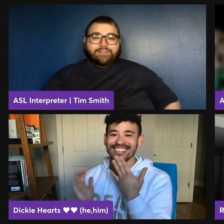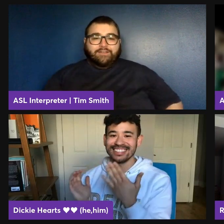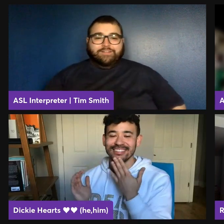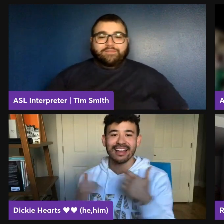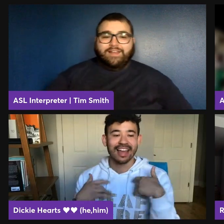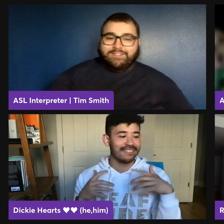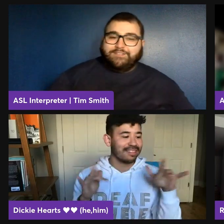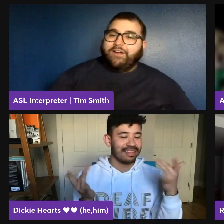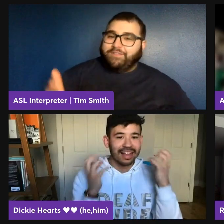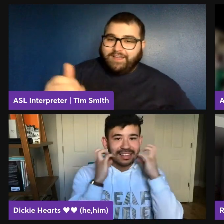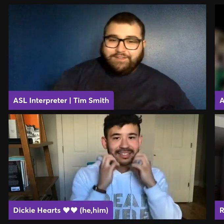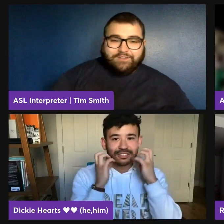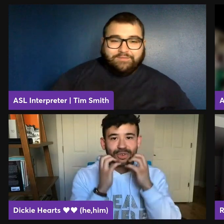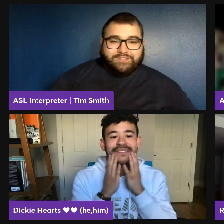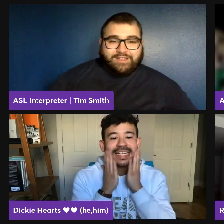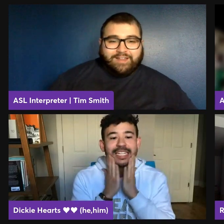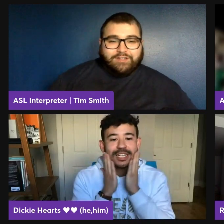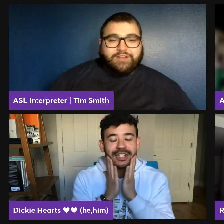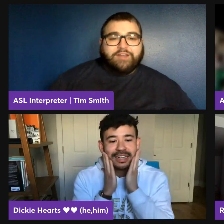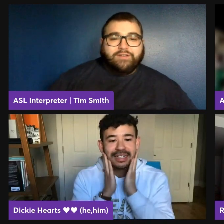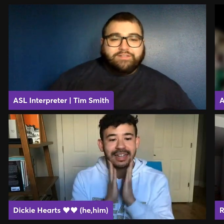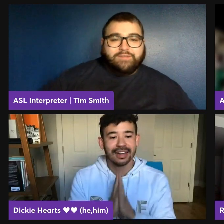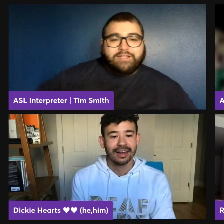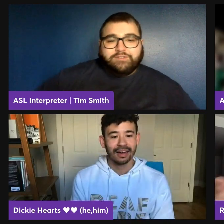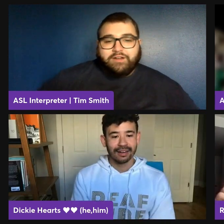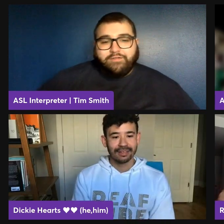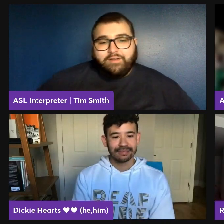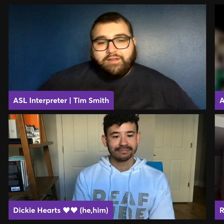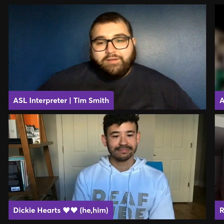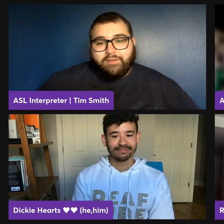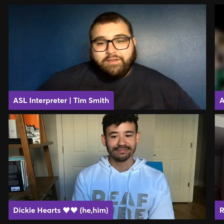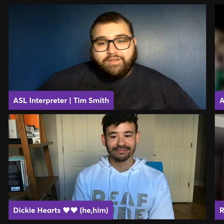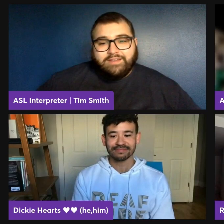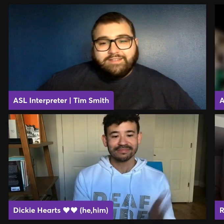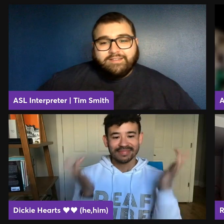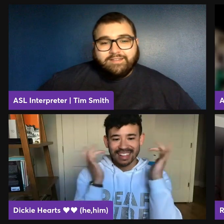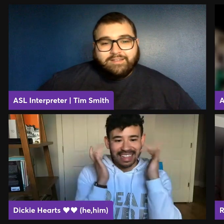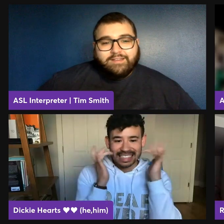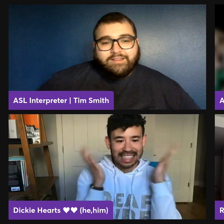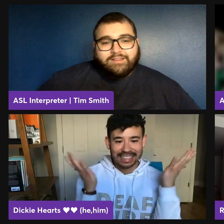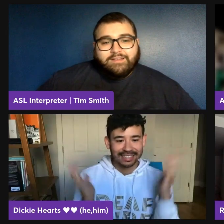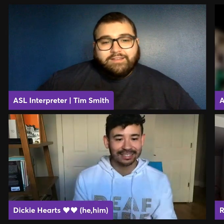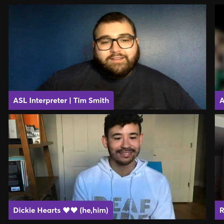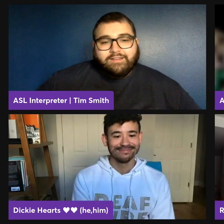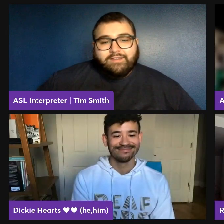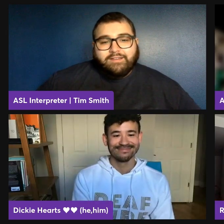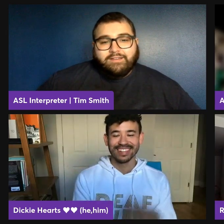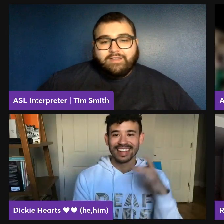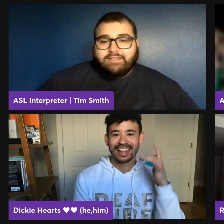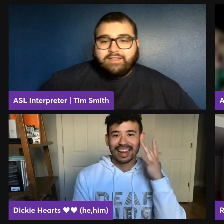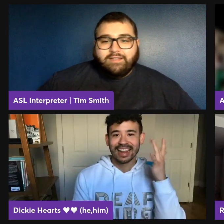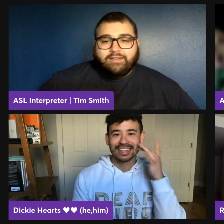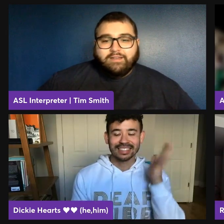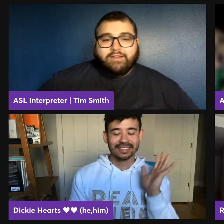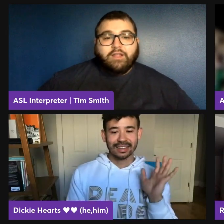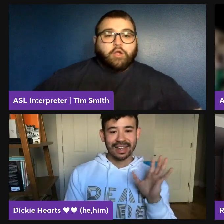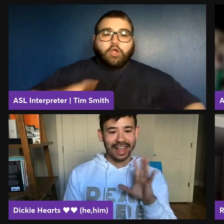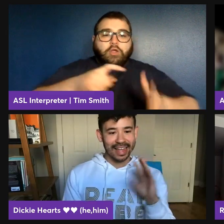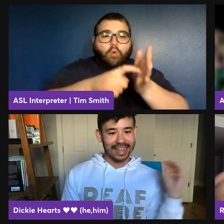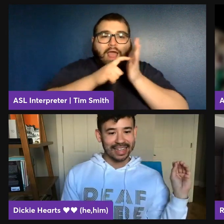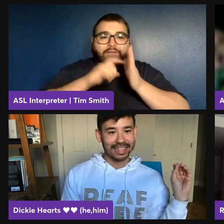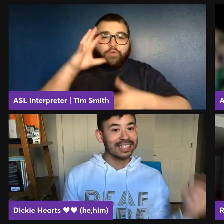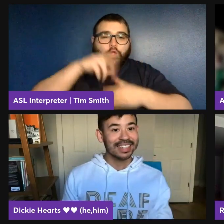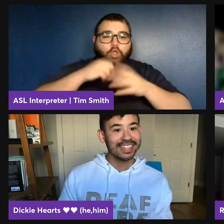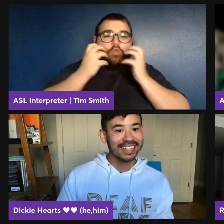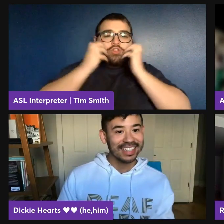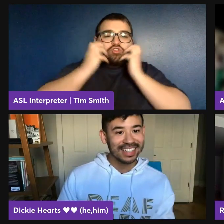And I also have some light scruff. Thank you so much, Alejandra. I do have some light scruff on my face. We have to include the scruff. Absolutely